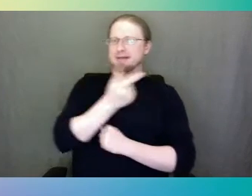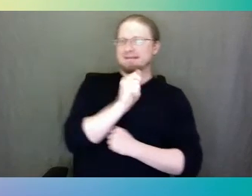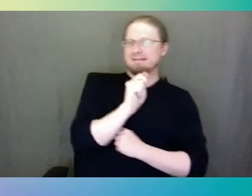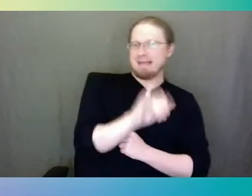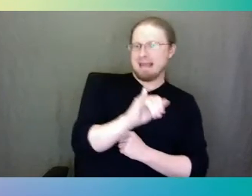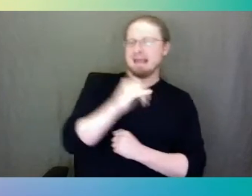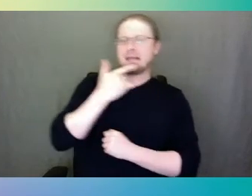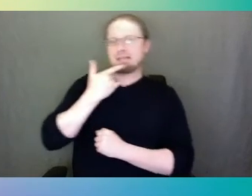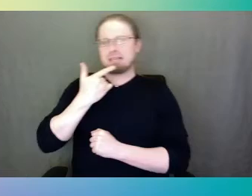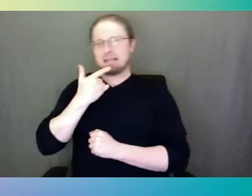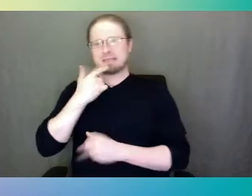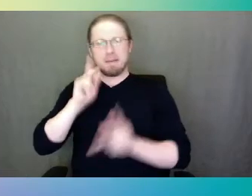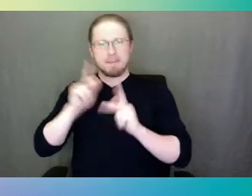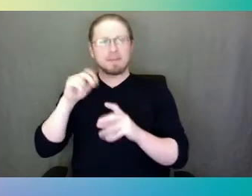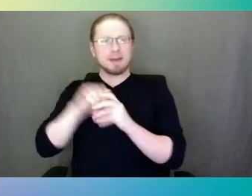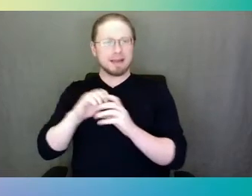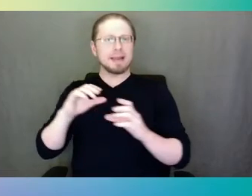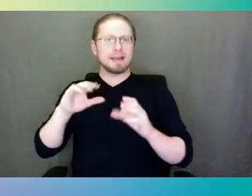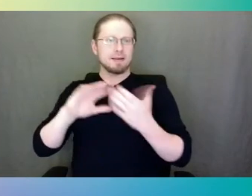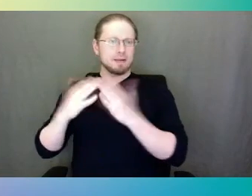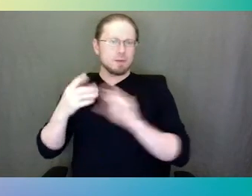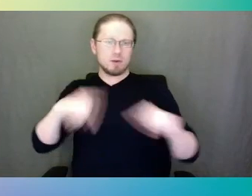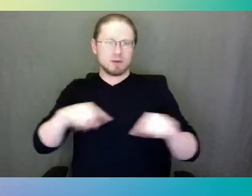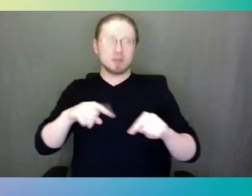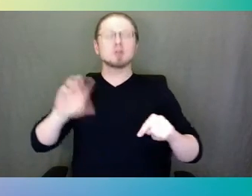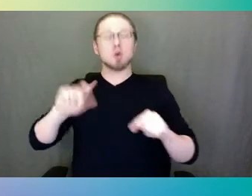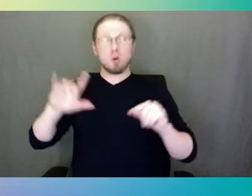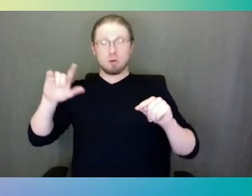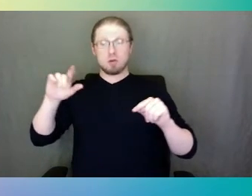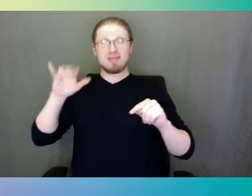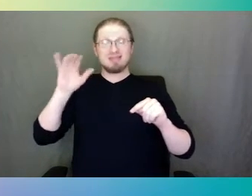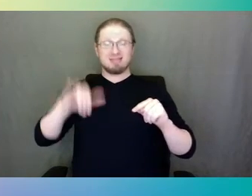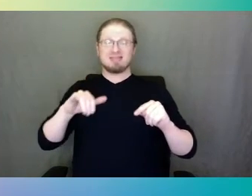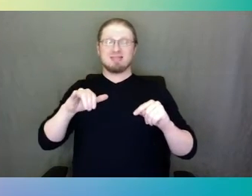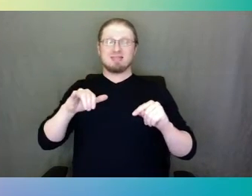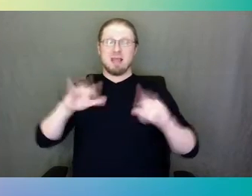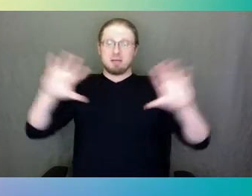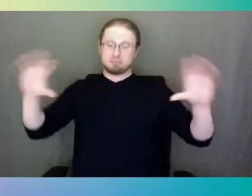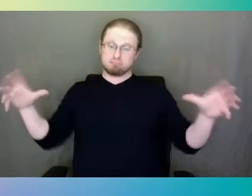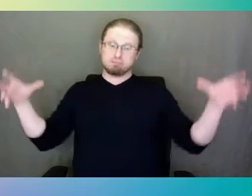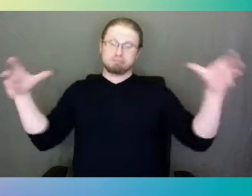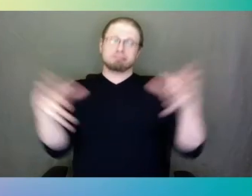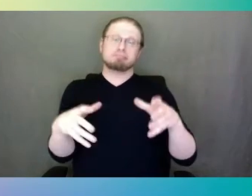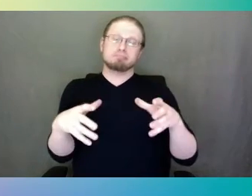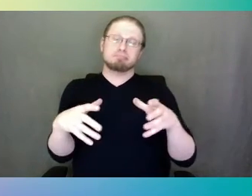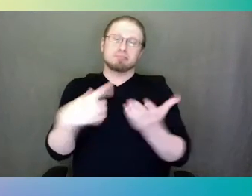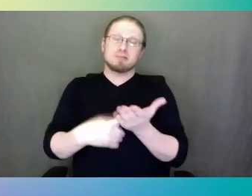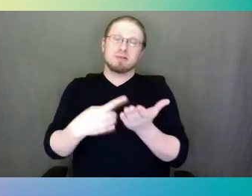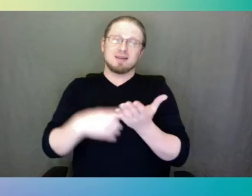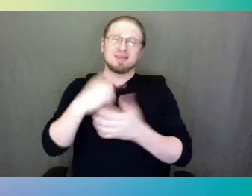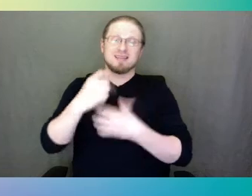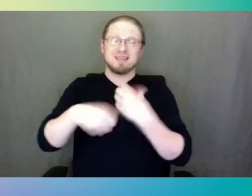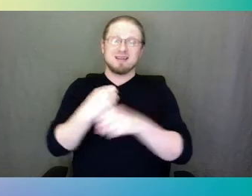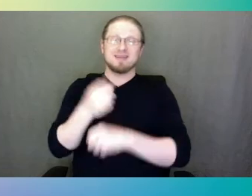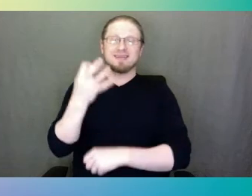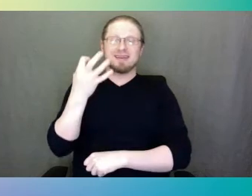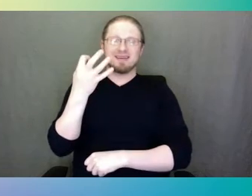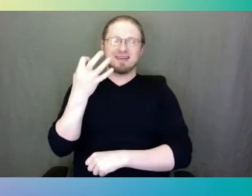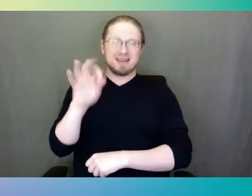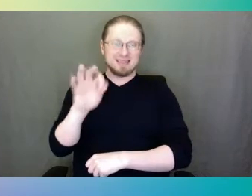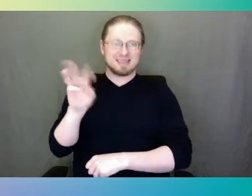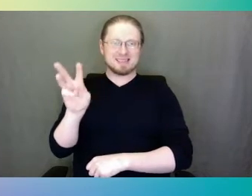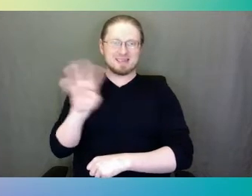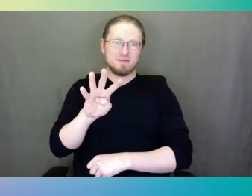So they convene in May of that year, in the summer of that year, 1964, 16 clergy and